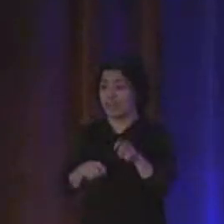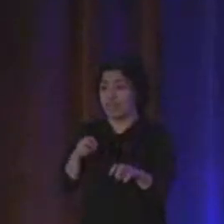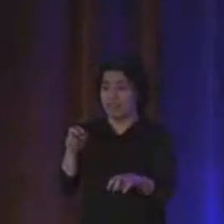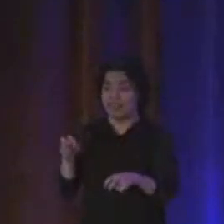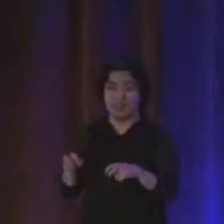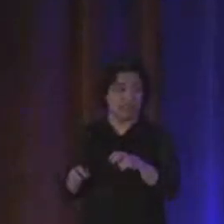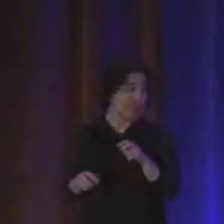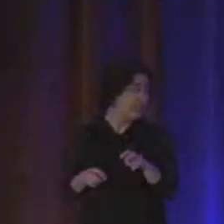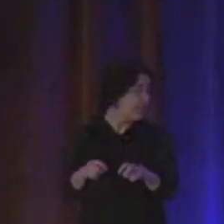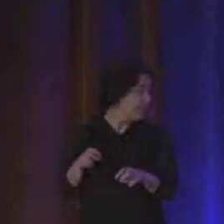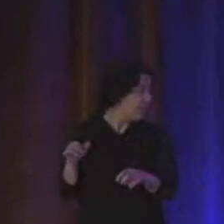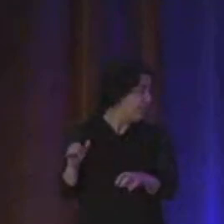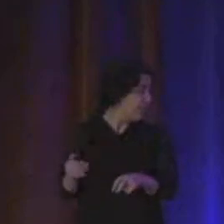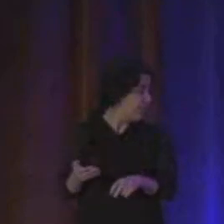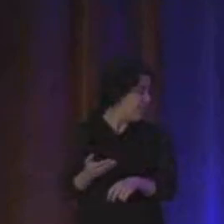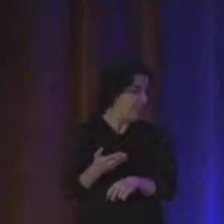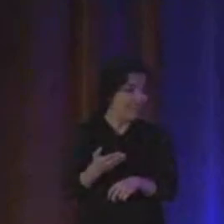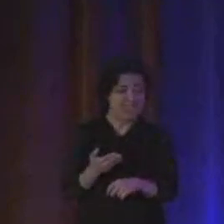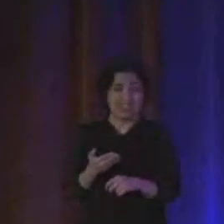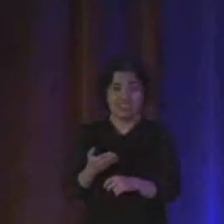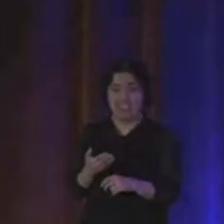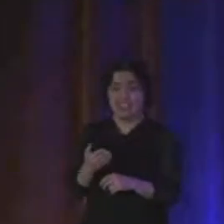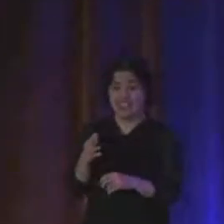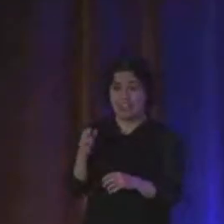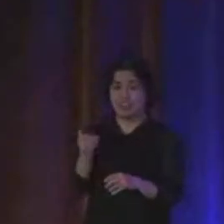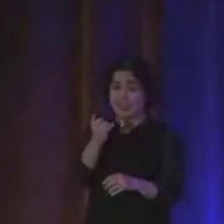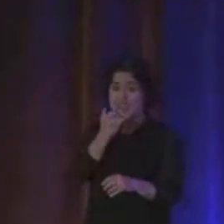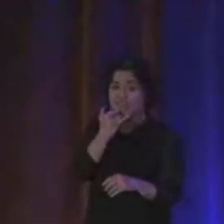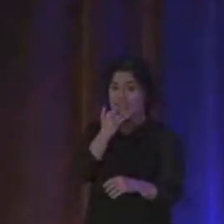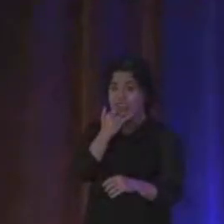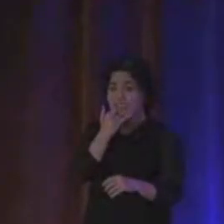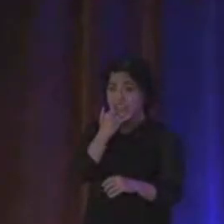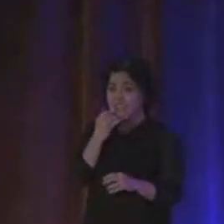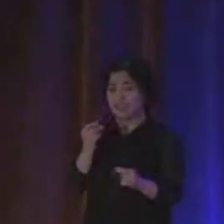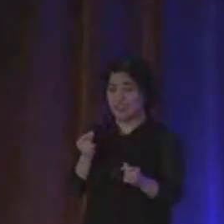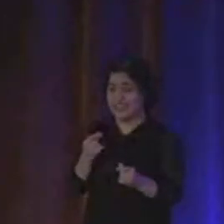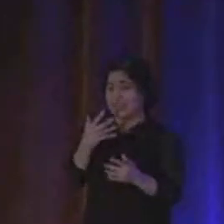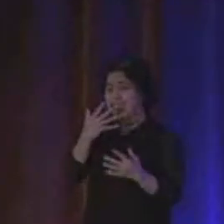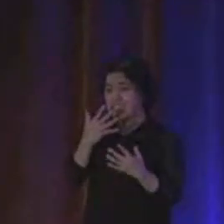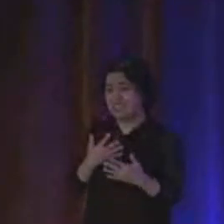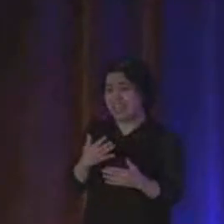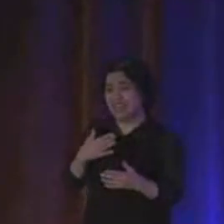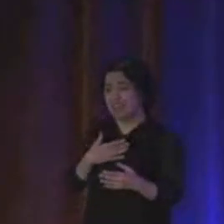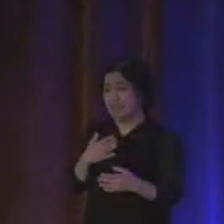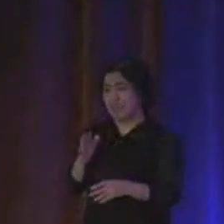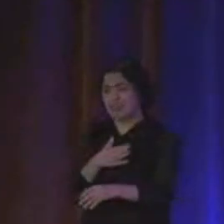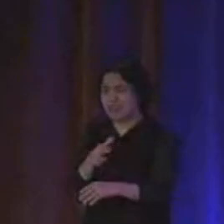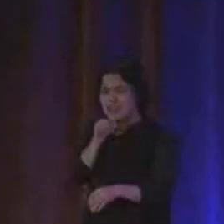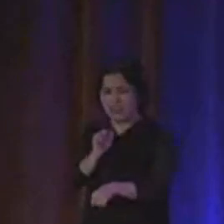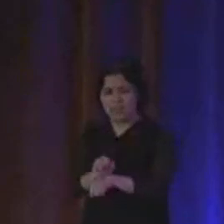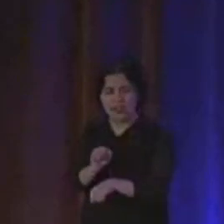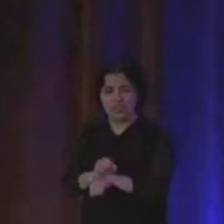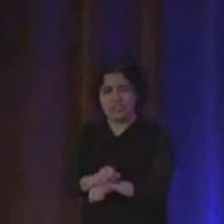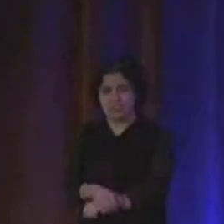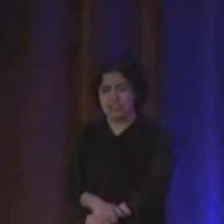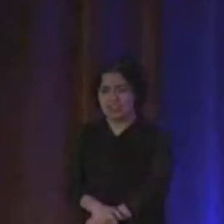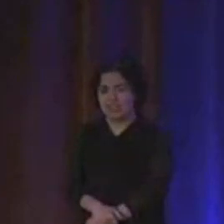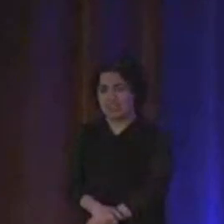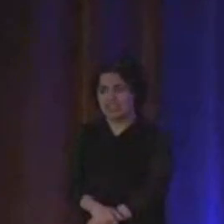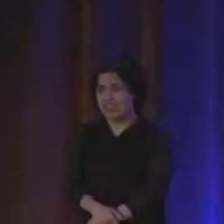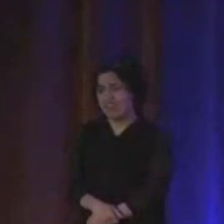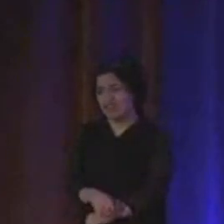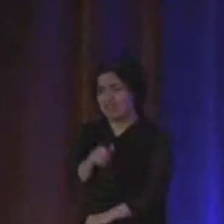and things can go wrong very quickly. And I'm very sad that my songs are not working, but they're